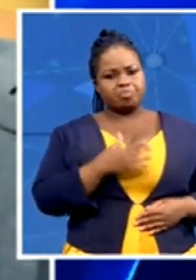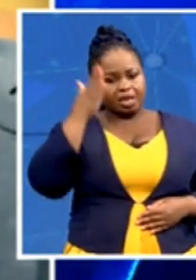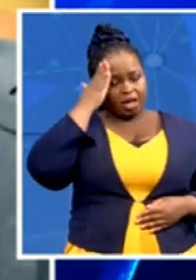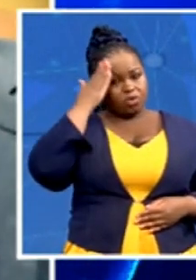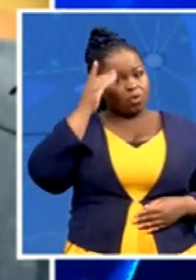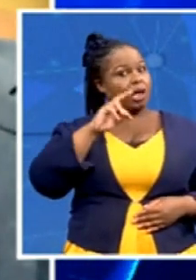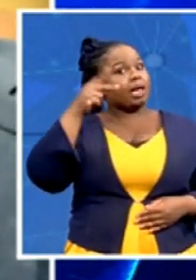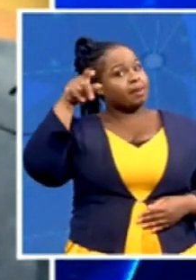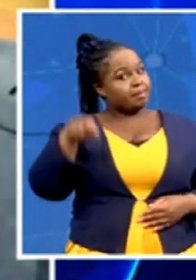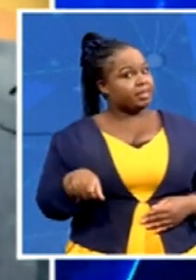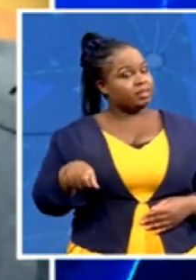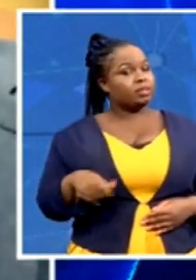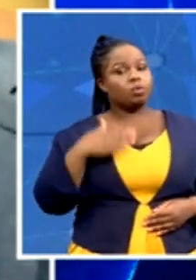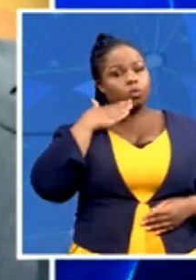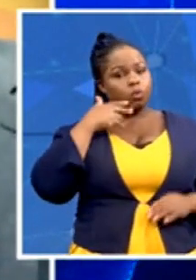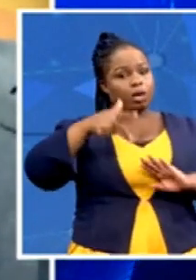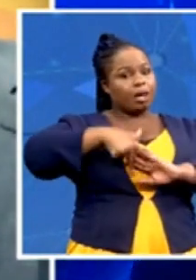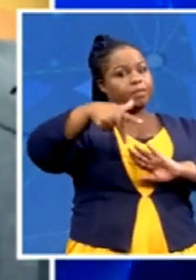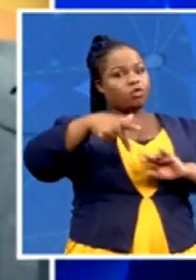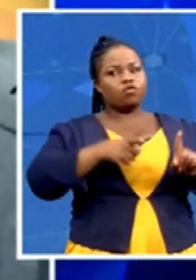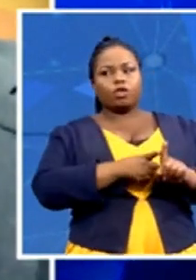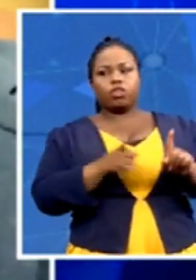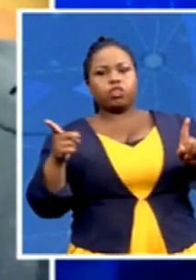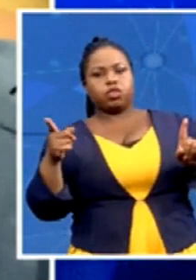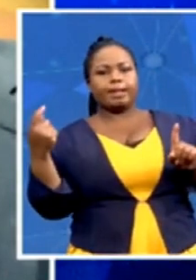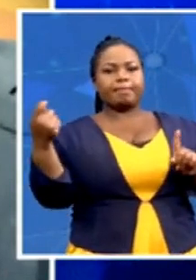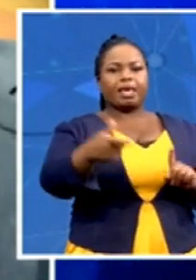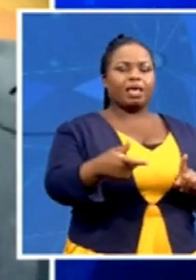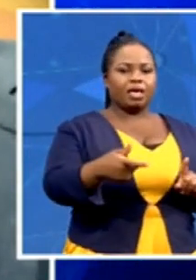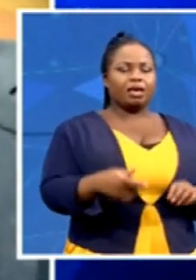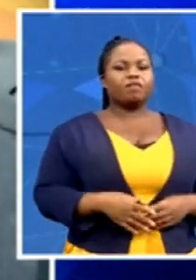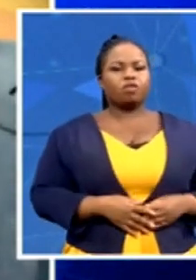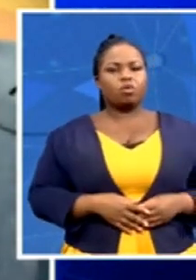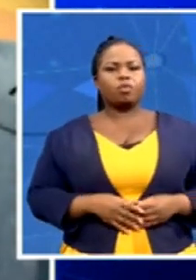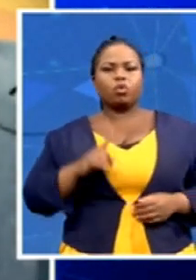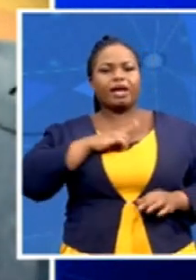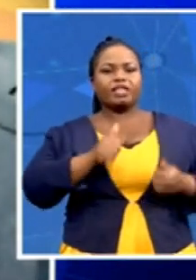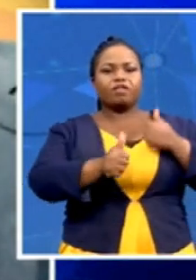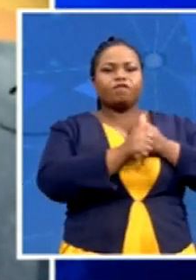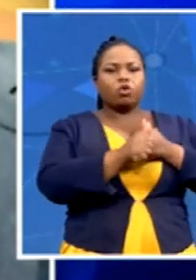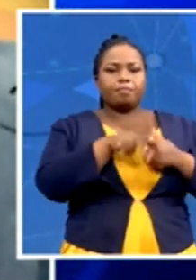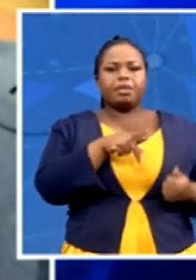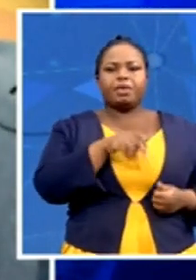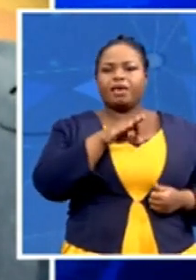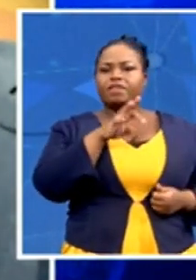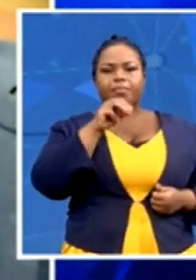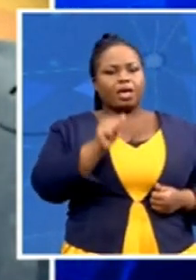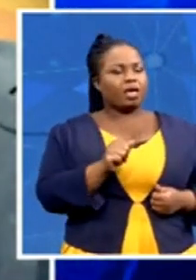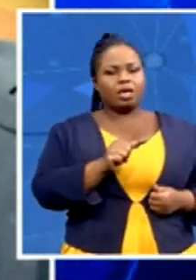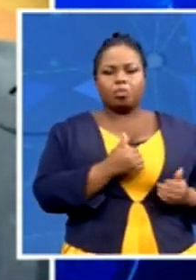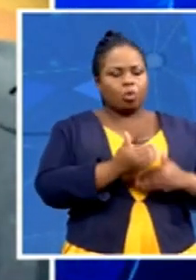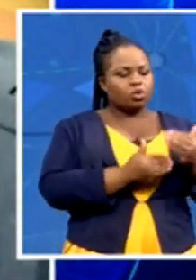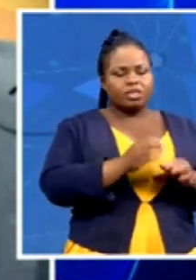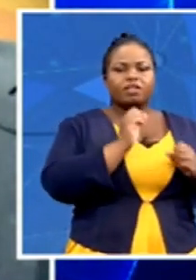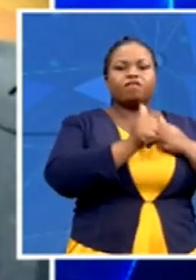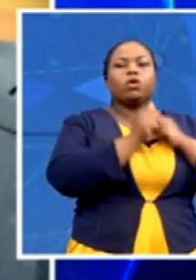authorized the deviation from the acceptable, the normal acceptable procurement processes. So did the SIU make an investigation as